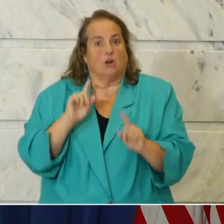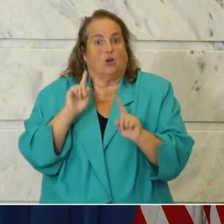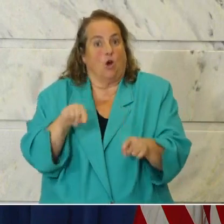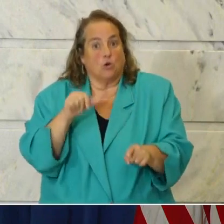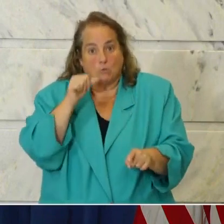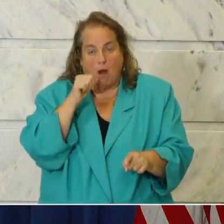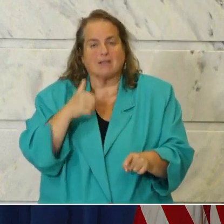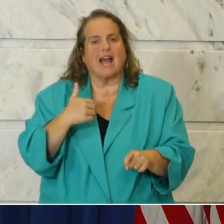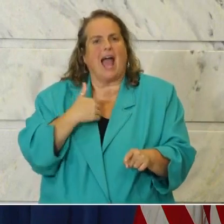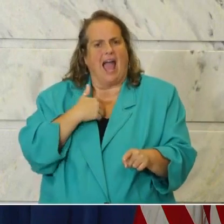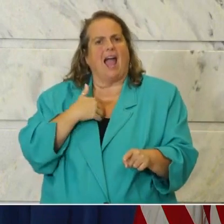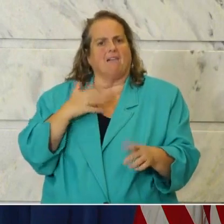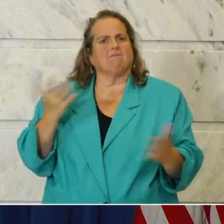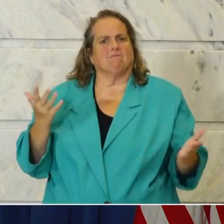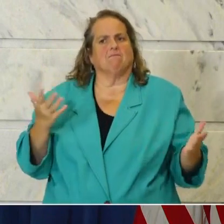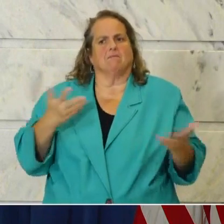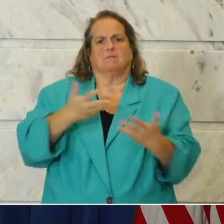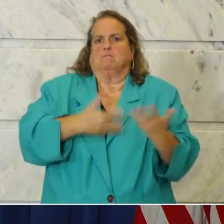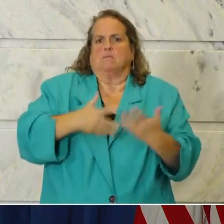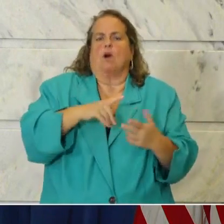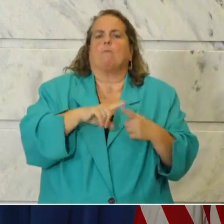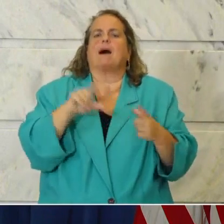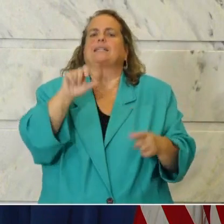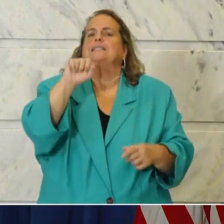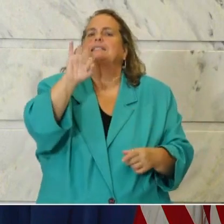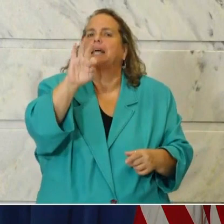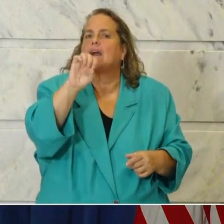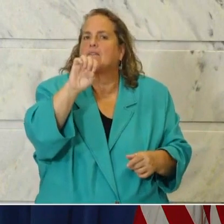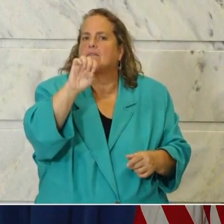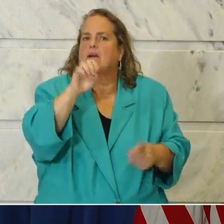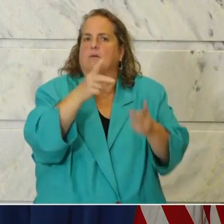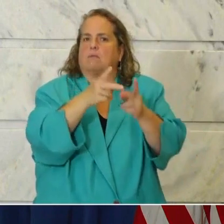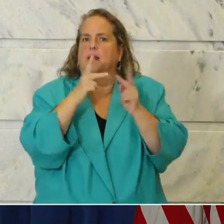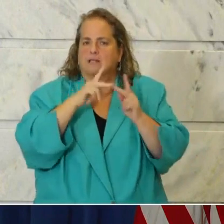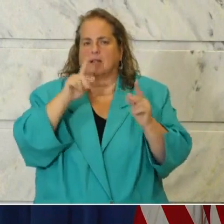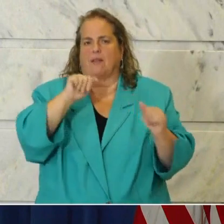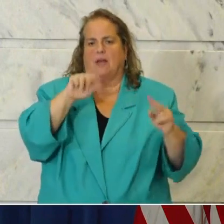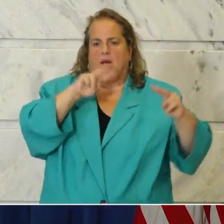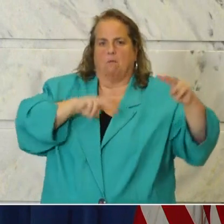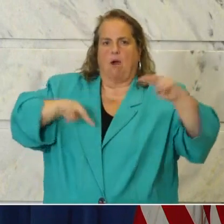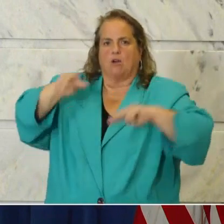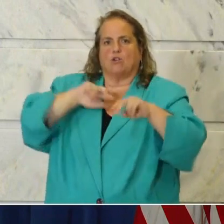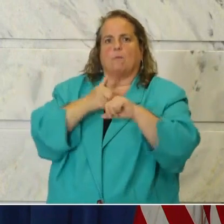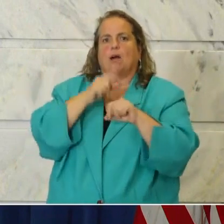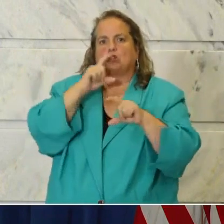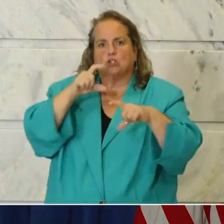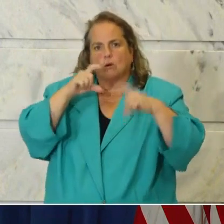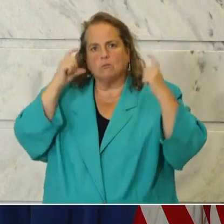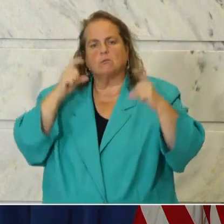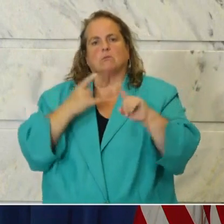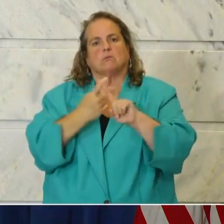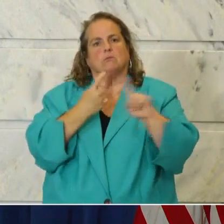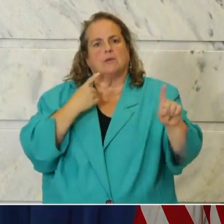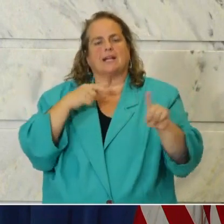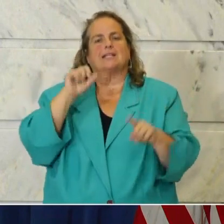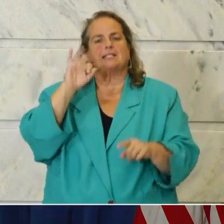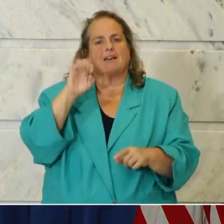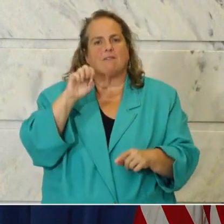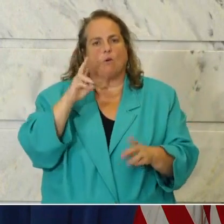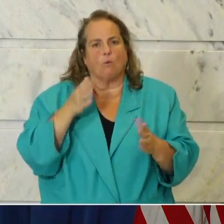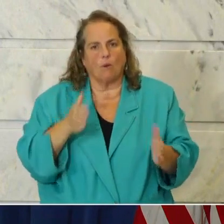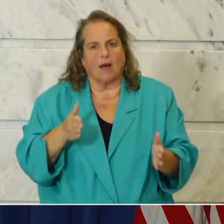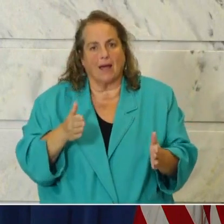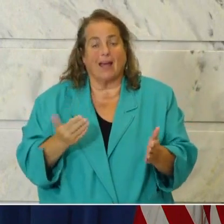it, but to be in a safe place and for it to be done in a safe manner. And again, this is something